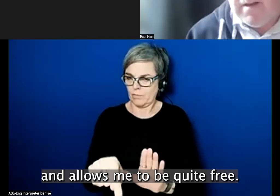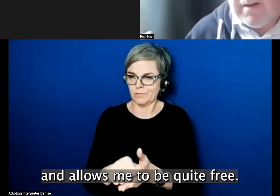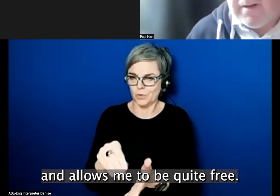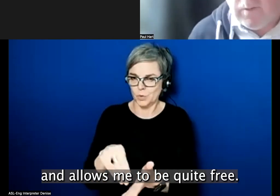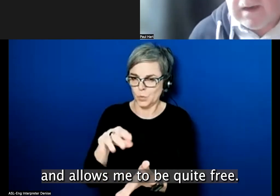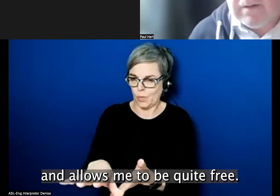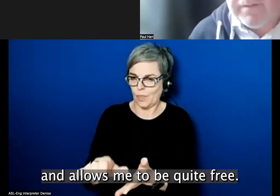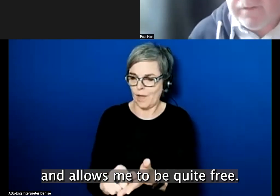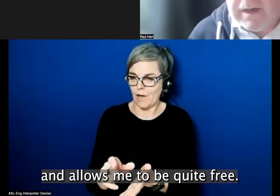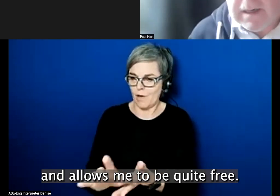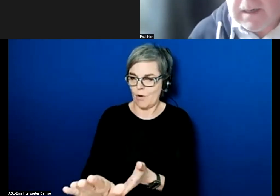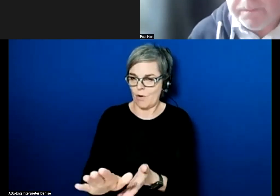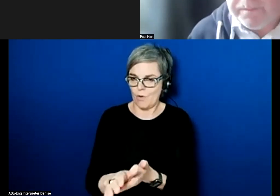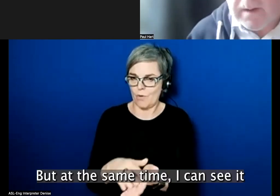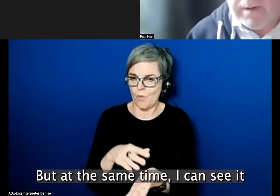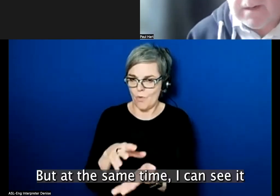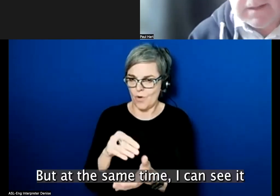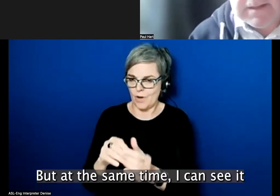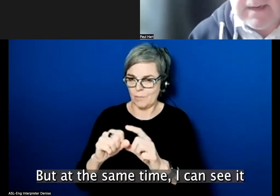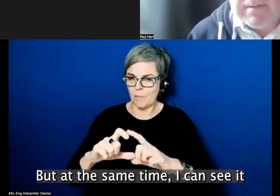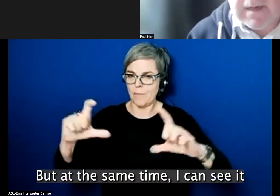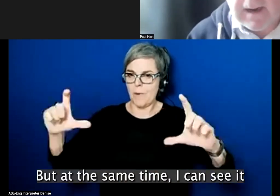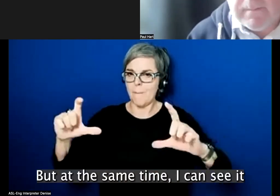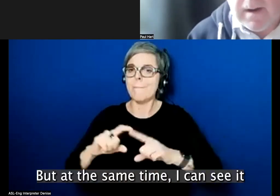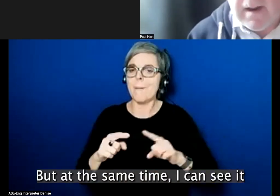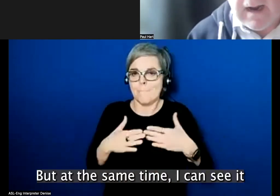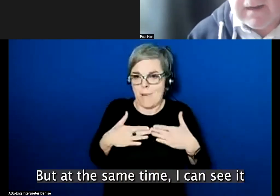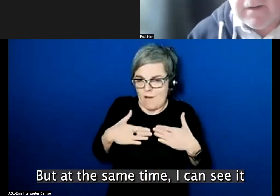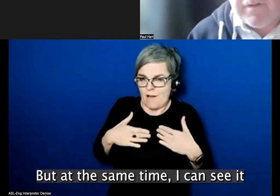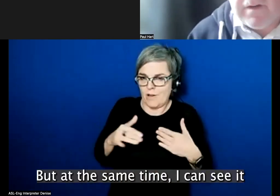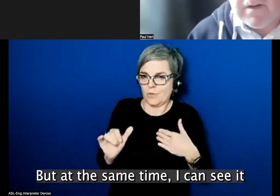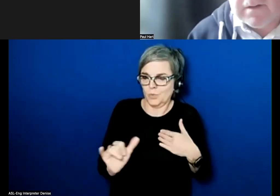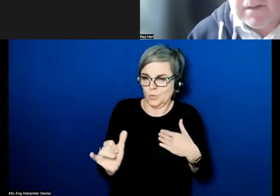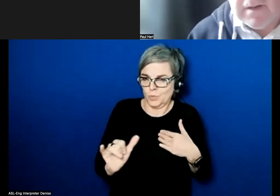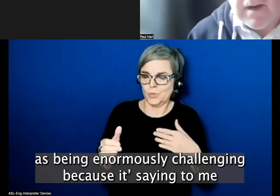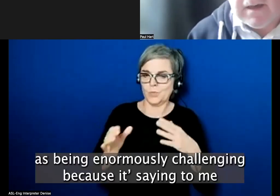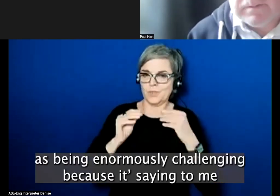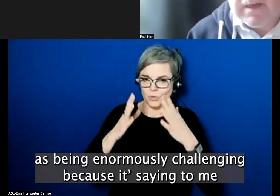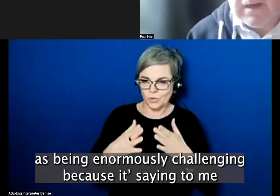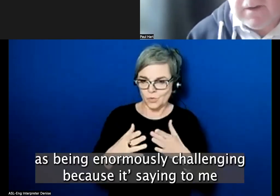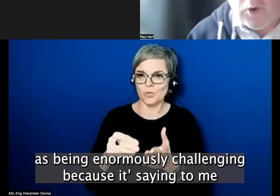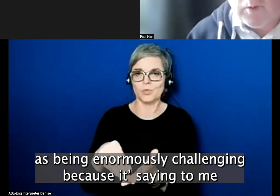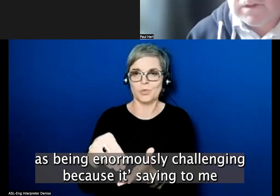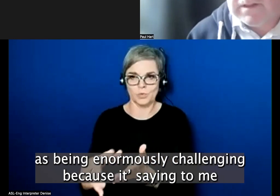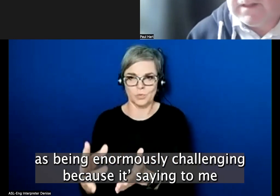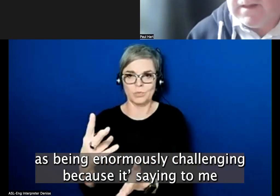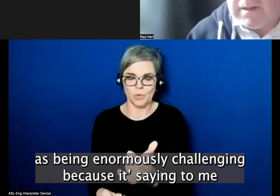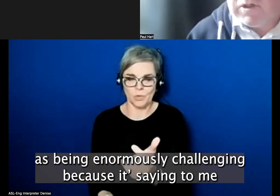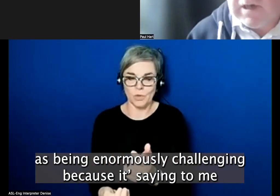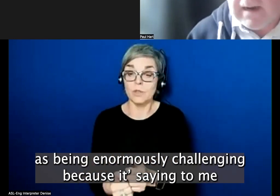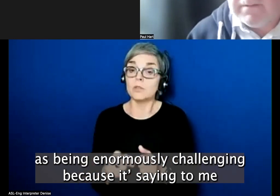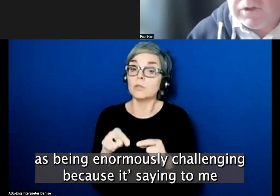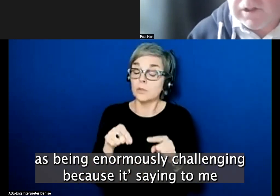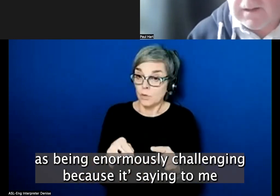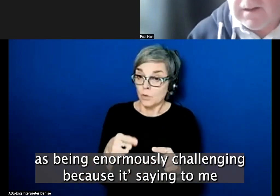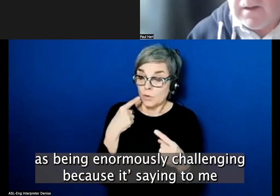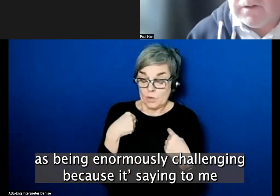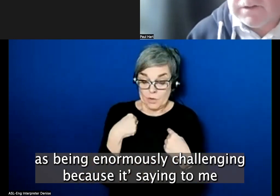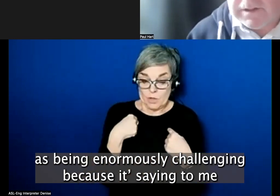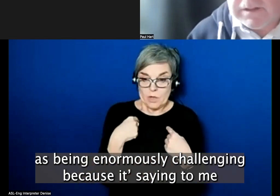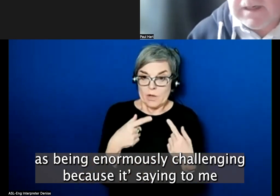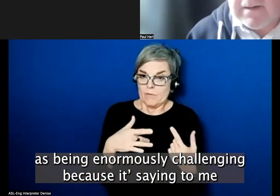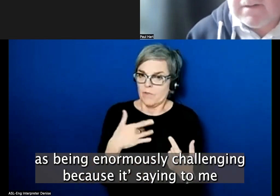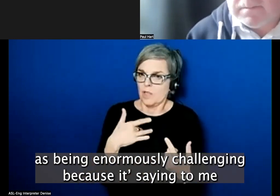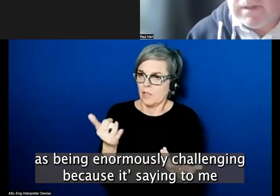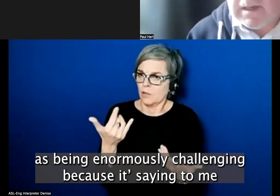be quite free, but at the same time I can see it as being enormously challenging, because